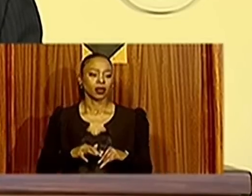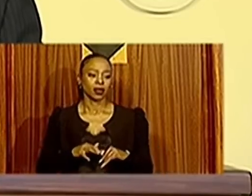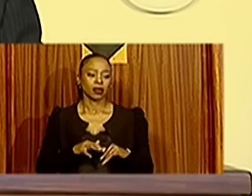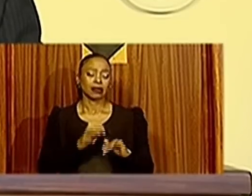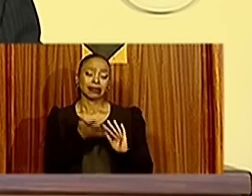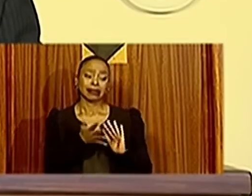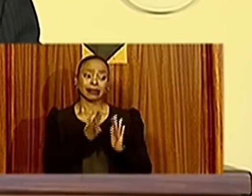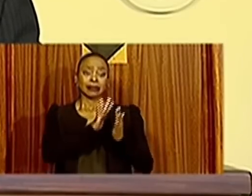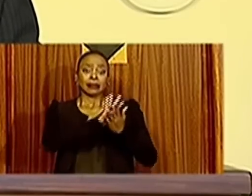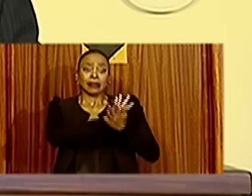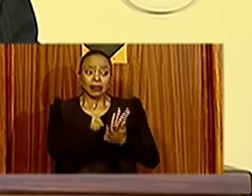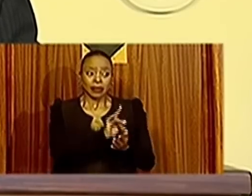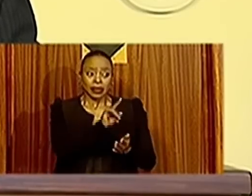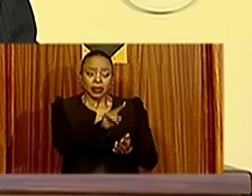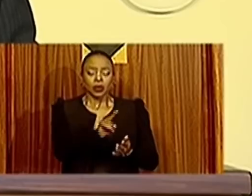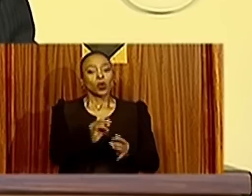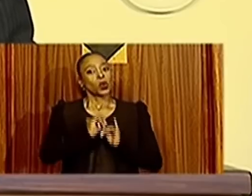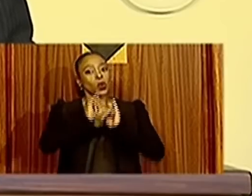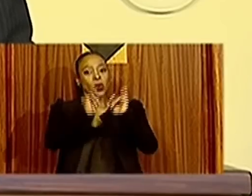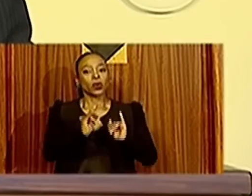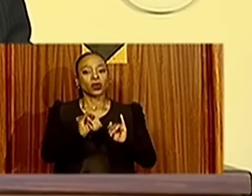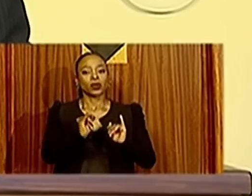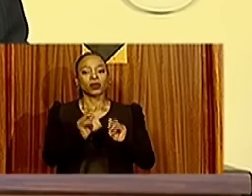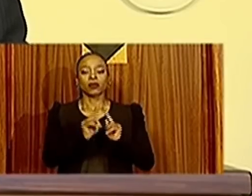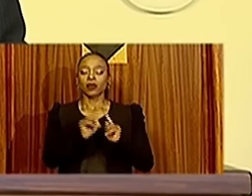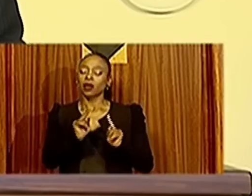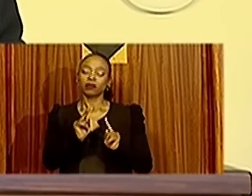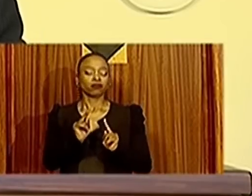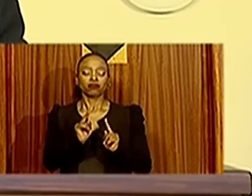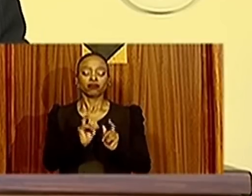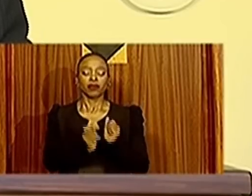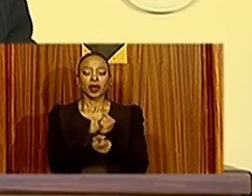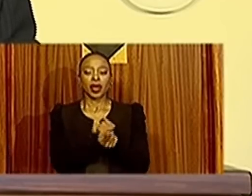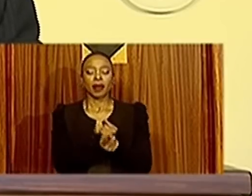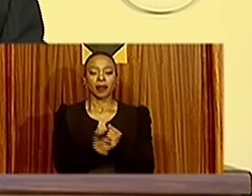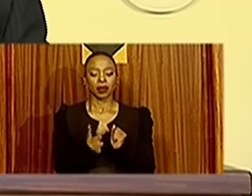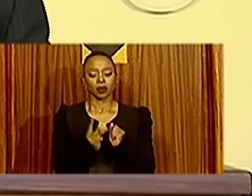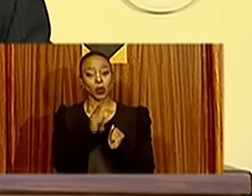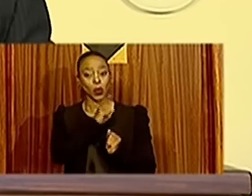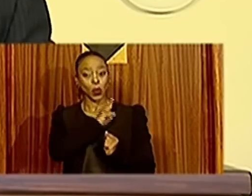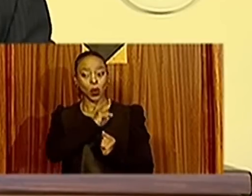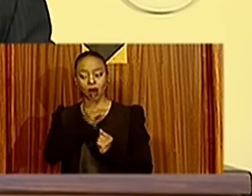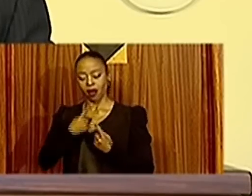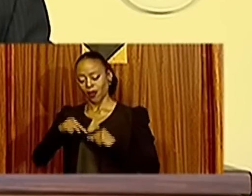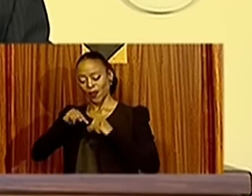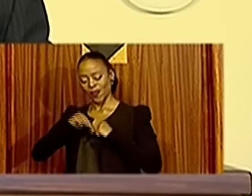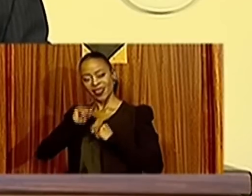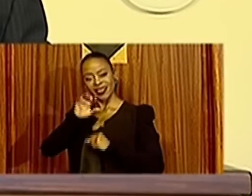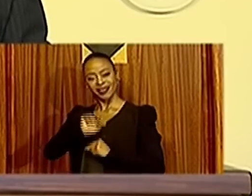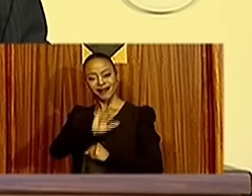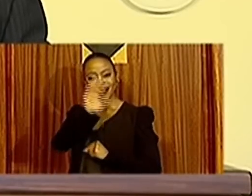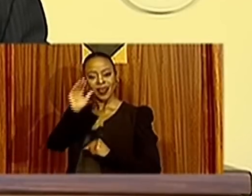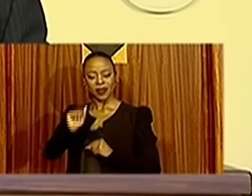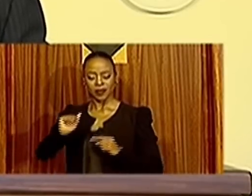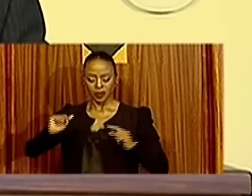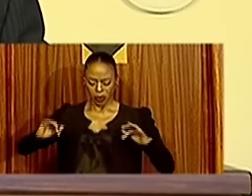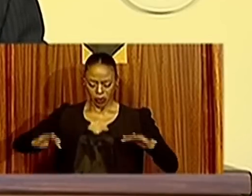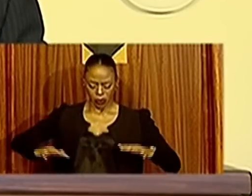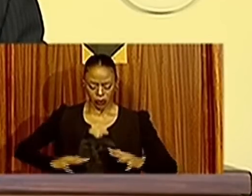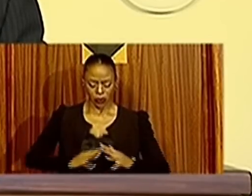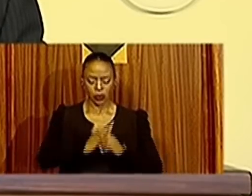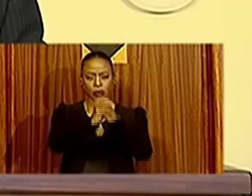been far, far worse. As a country, we came together when it was most